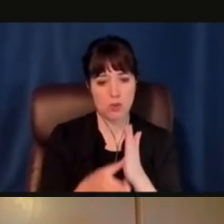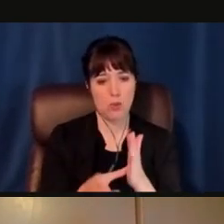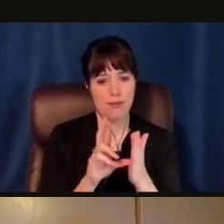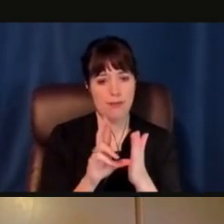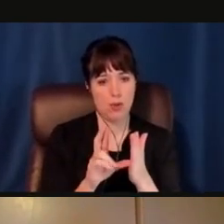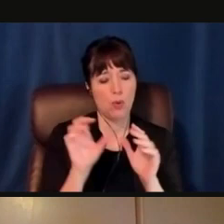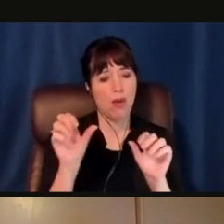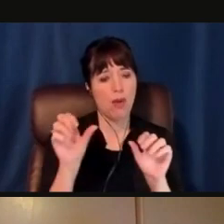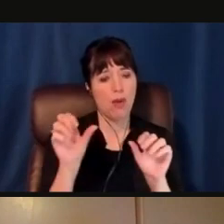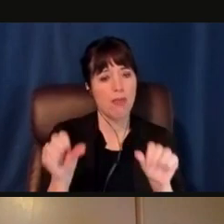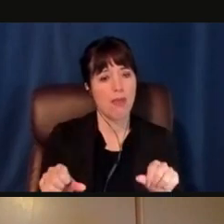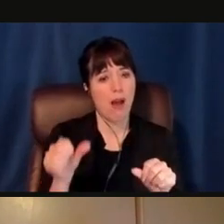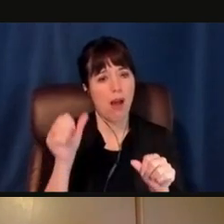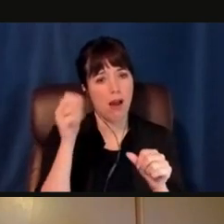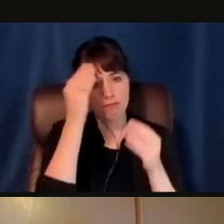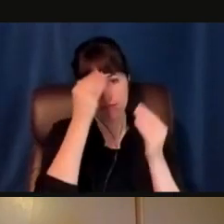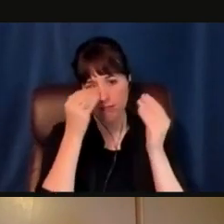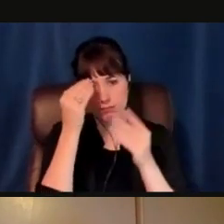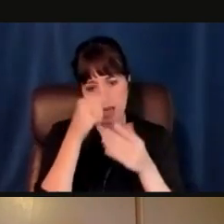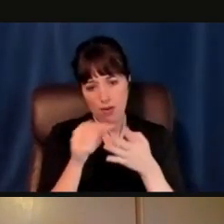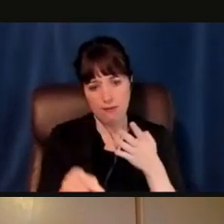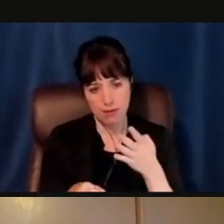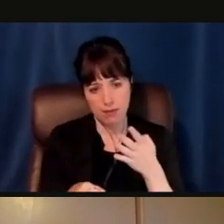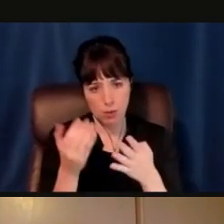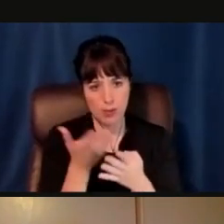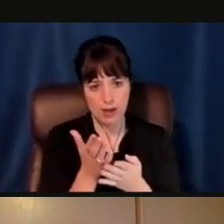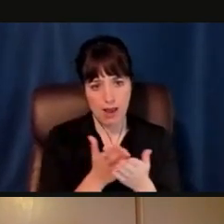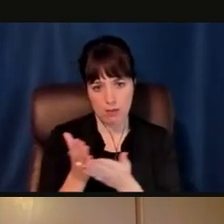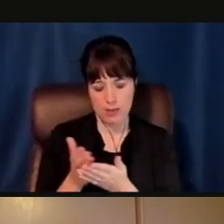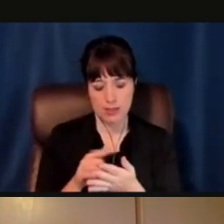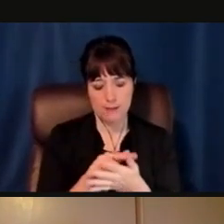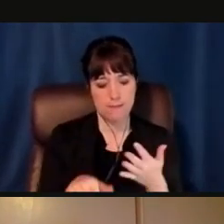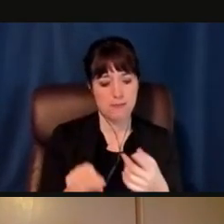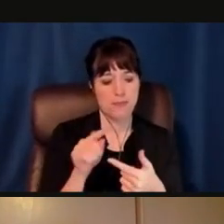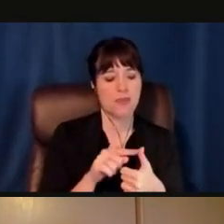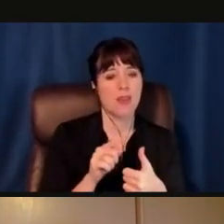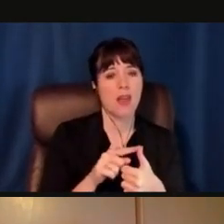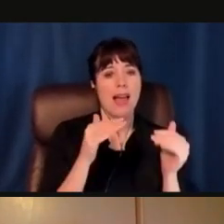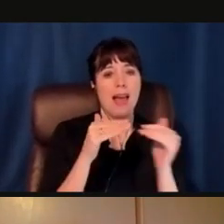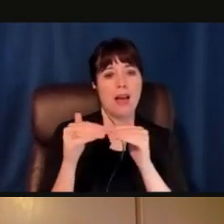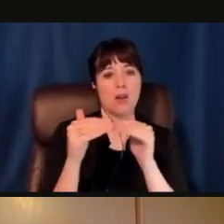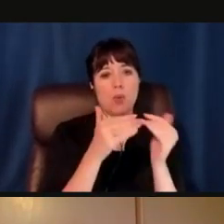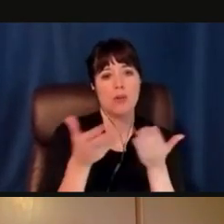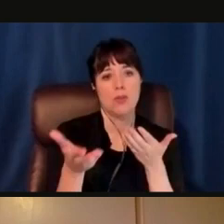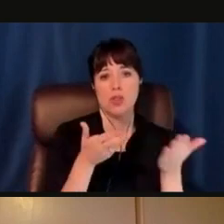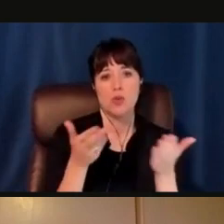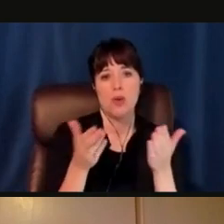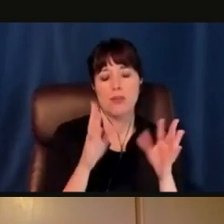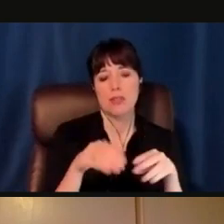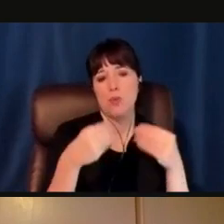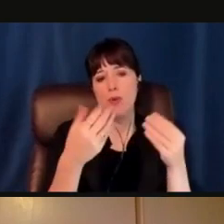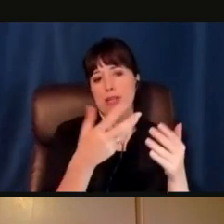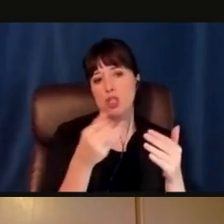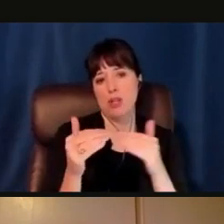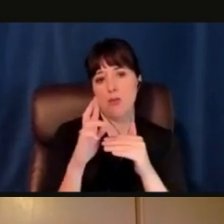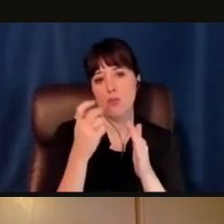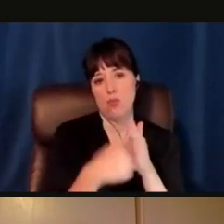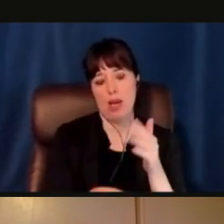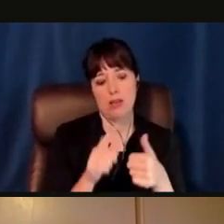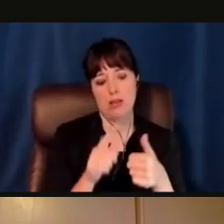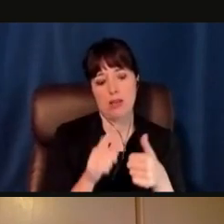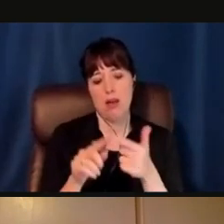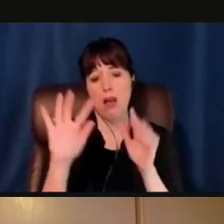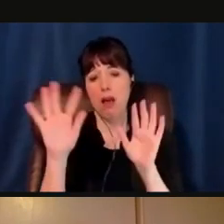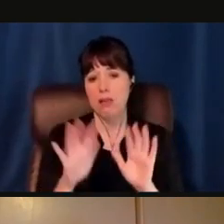that considers the following elements: equitable service provision and rates, climate action